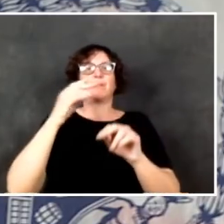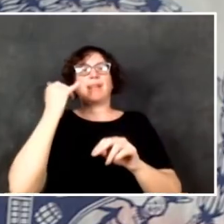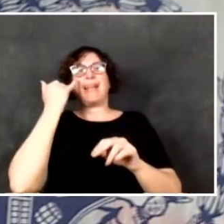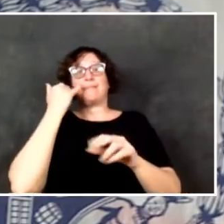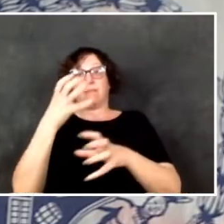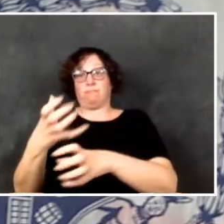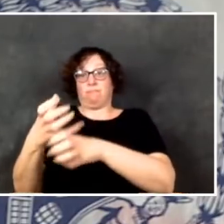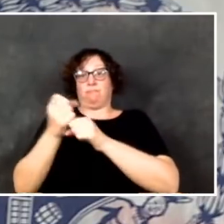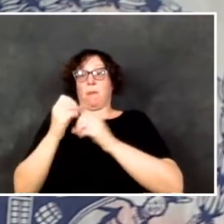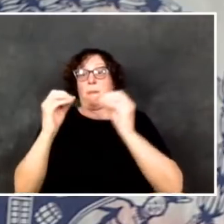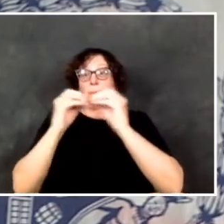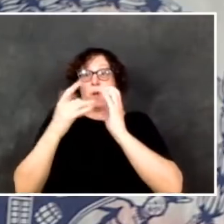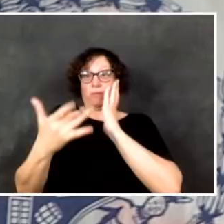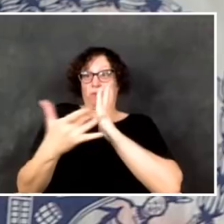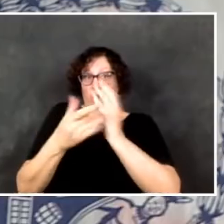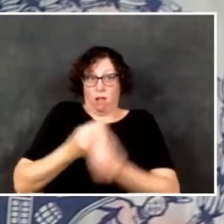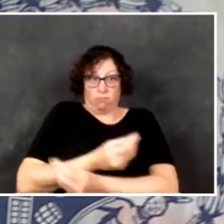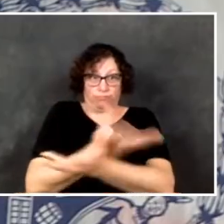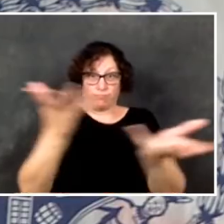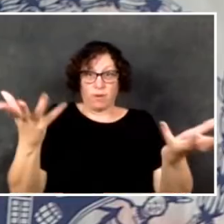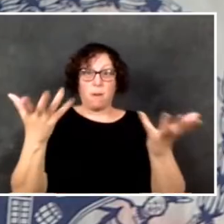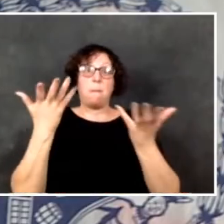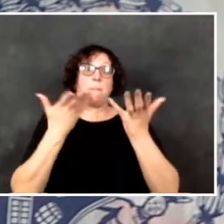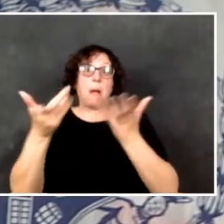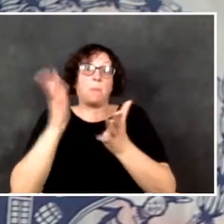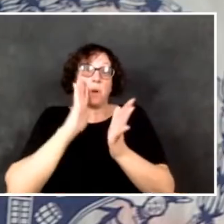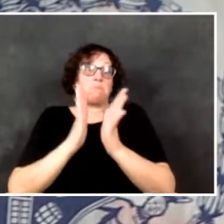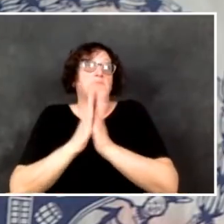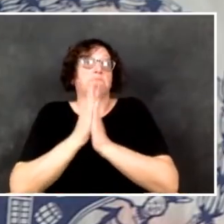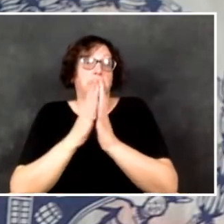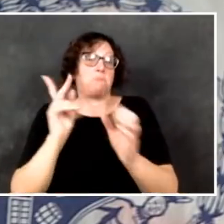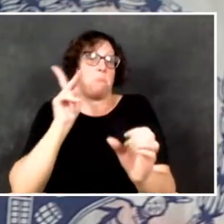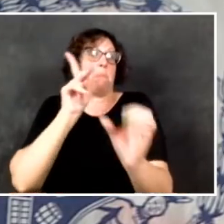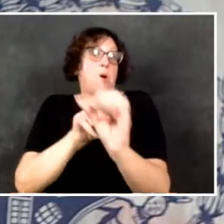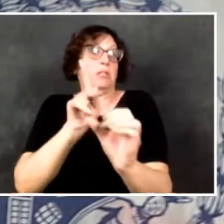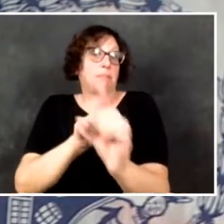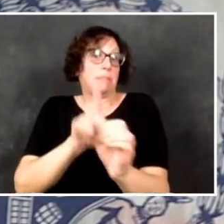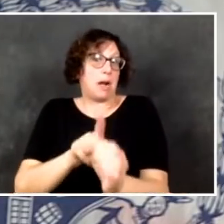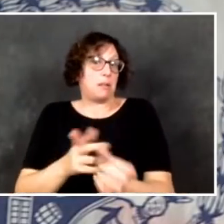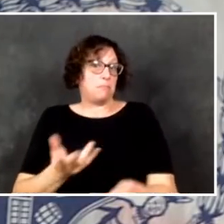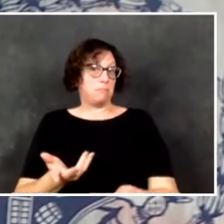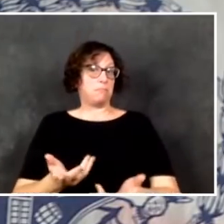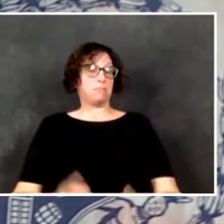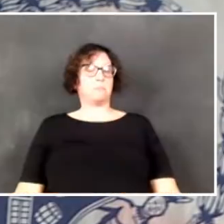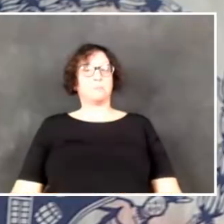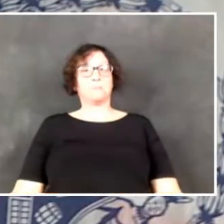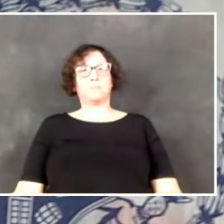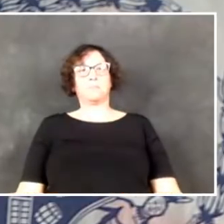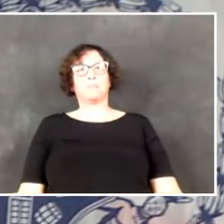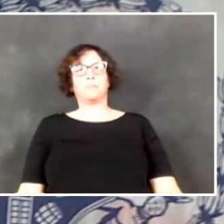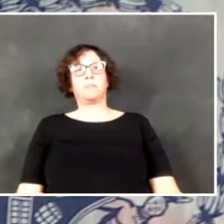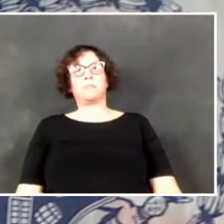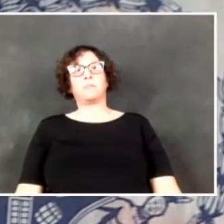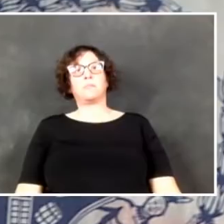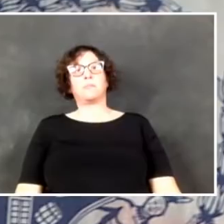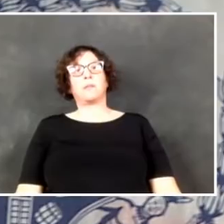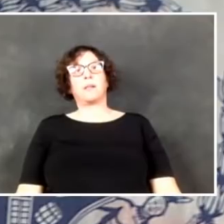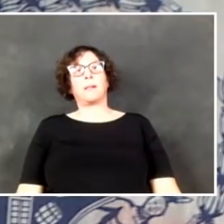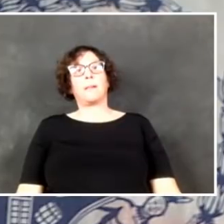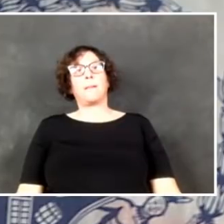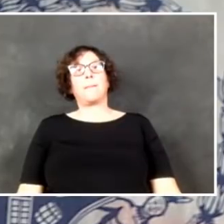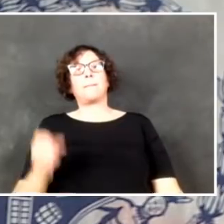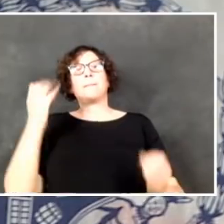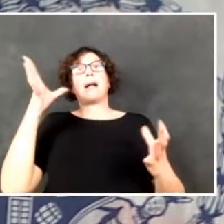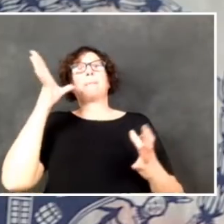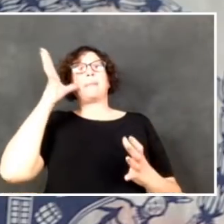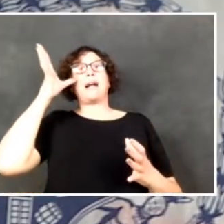yesterday was to have a much higher level of engagement with parents who are looking for answers, meaning to be able